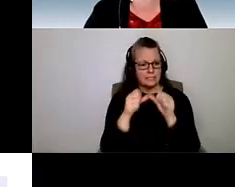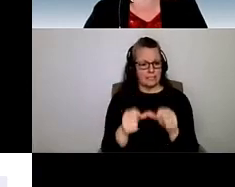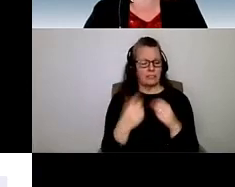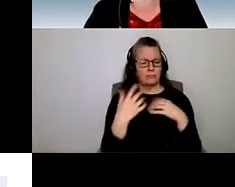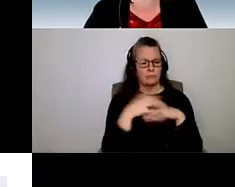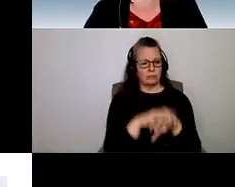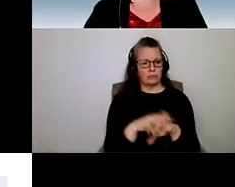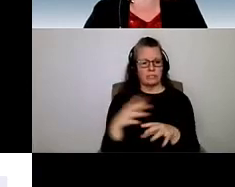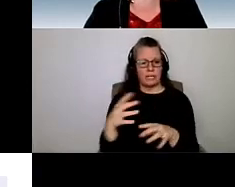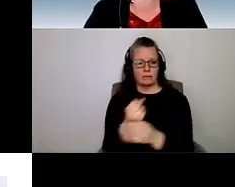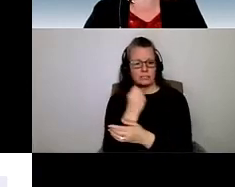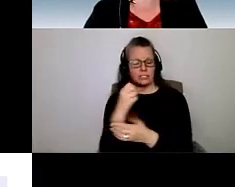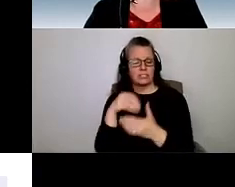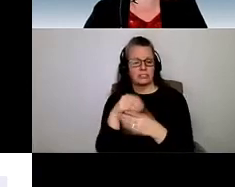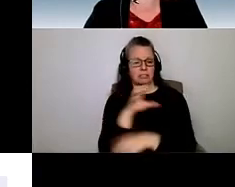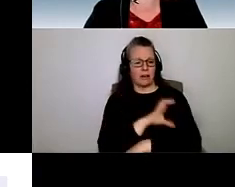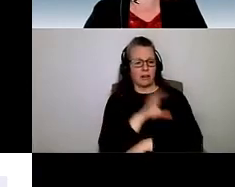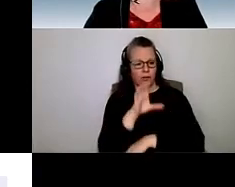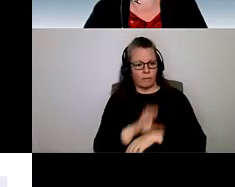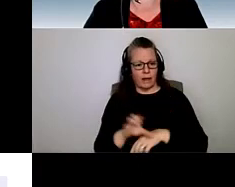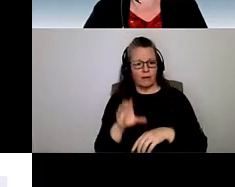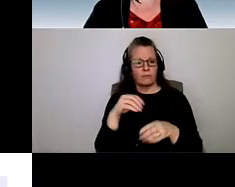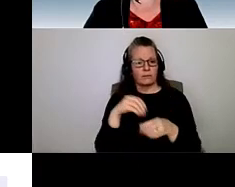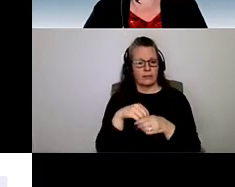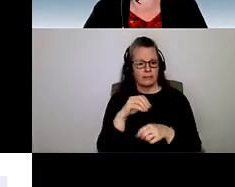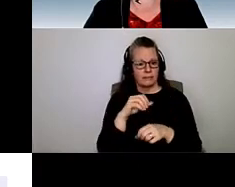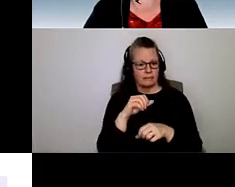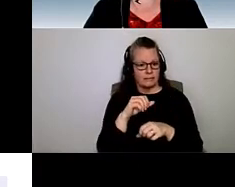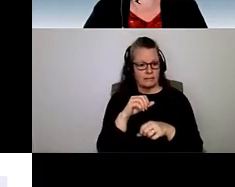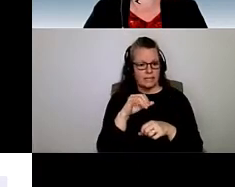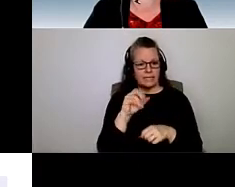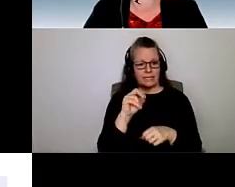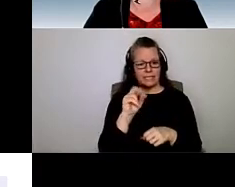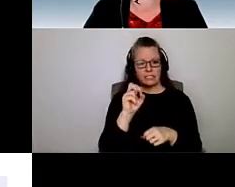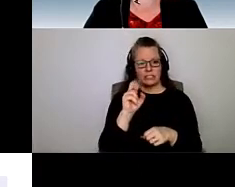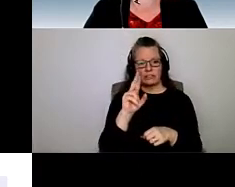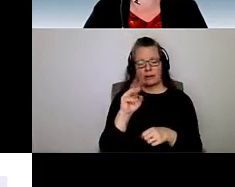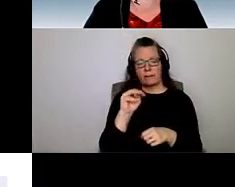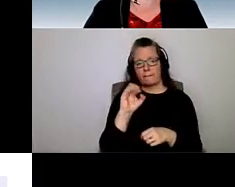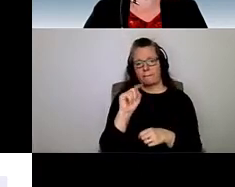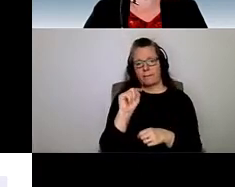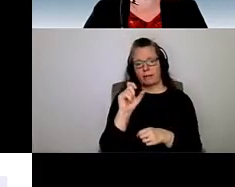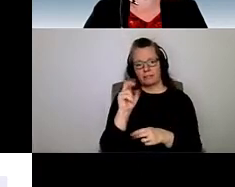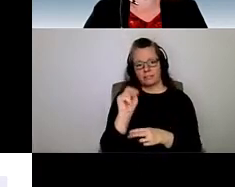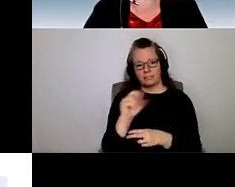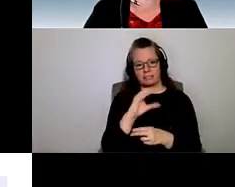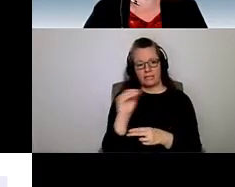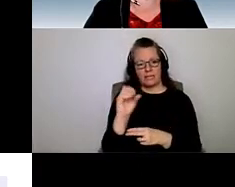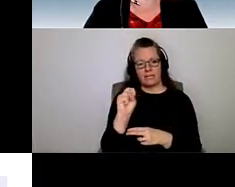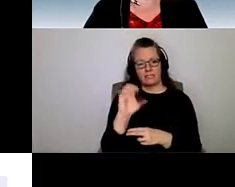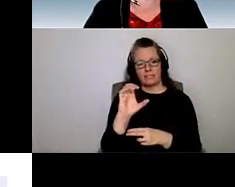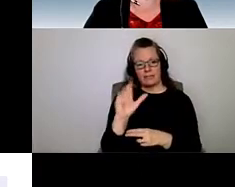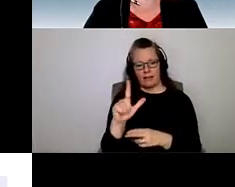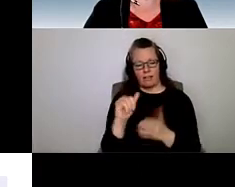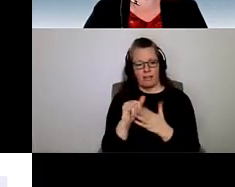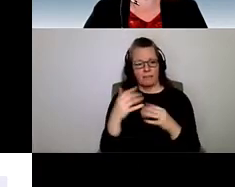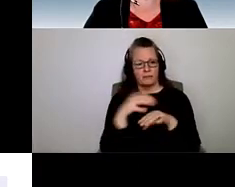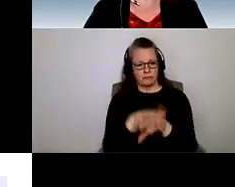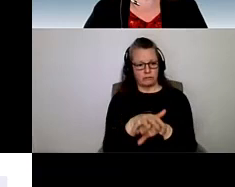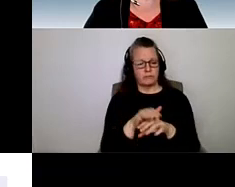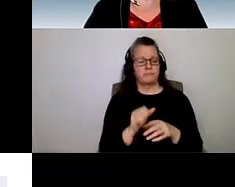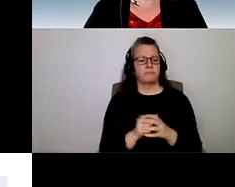in Colorado, Intermountain and SCL, that merger. Right now,